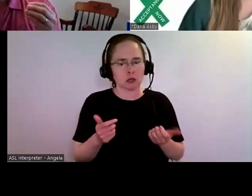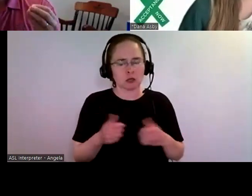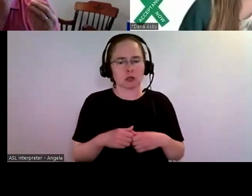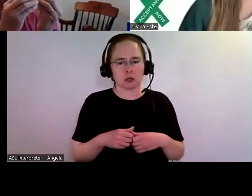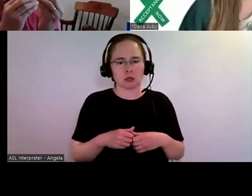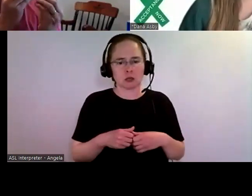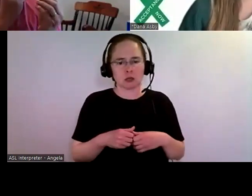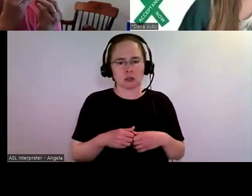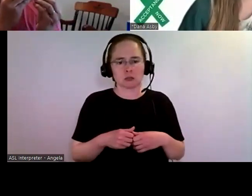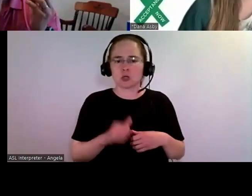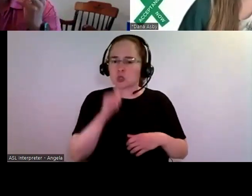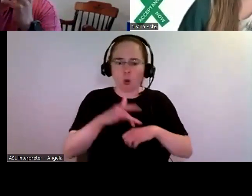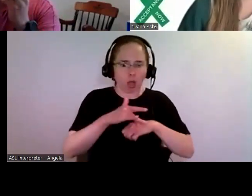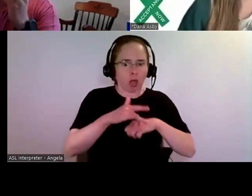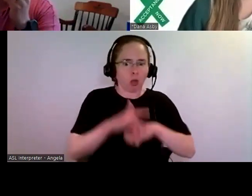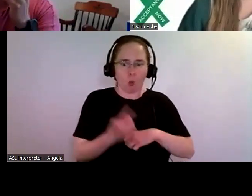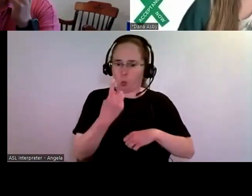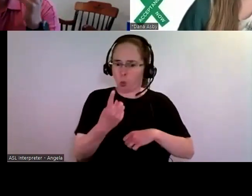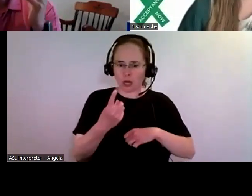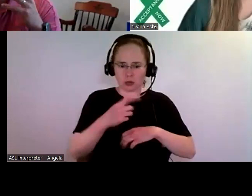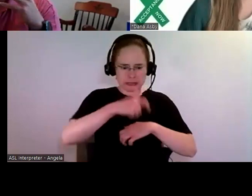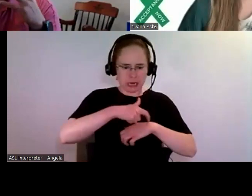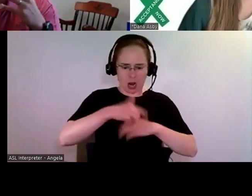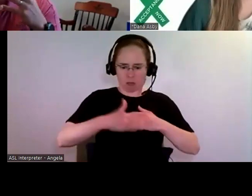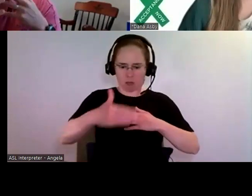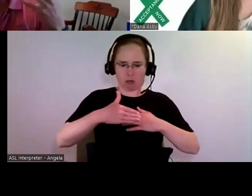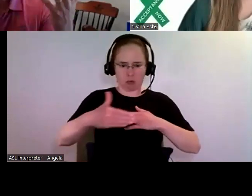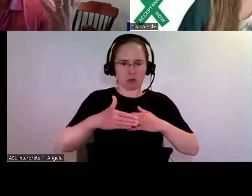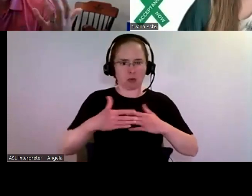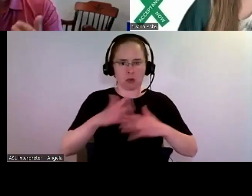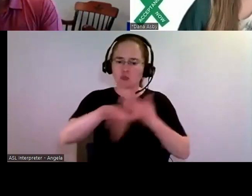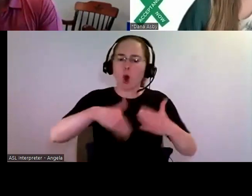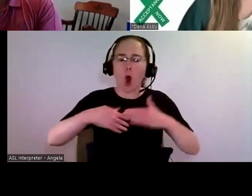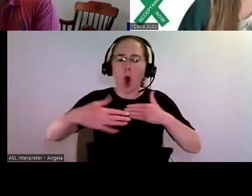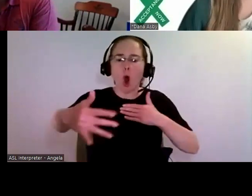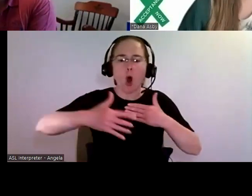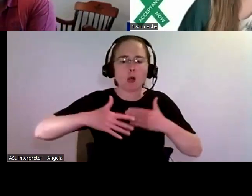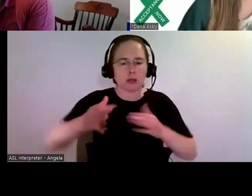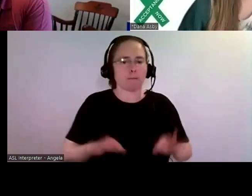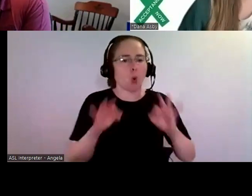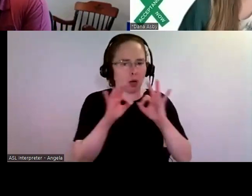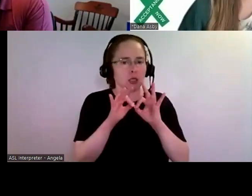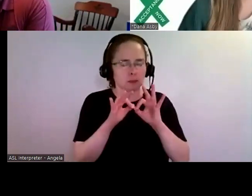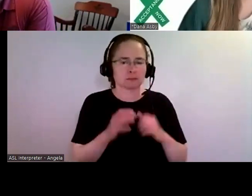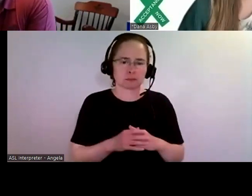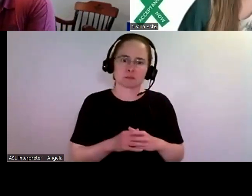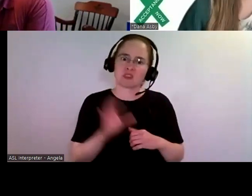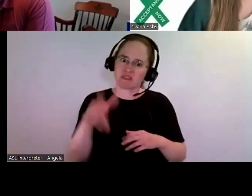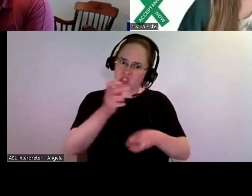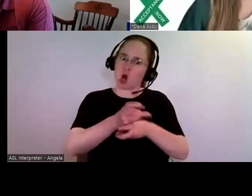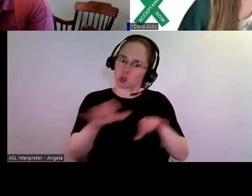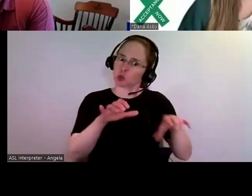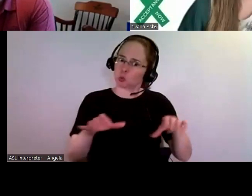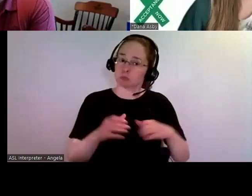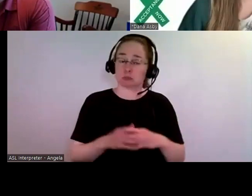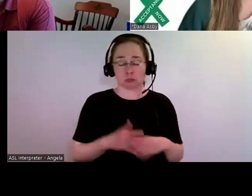you can't over focus on one or two of them. They're all important, and that is just so hard to do. I'll